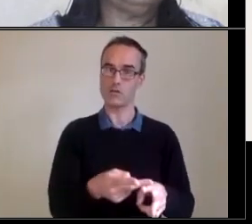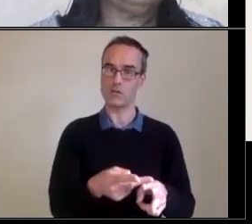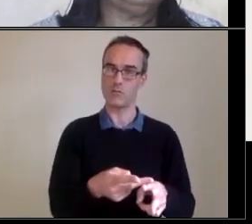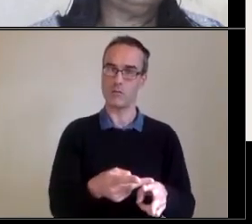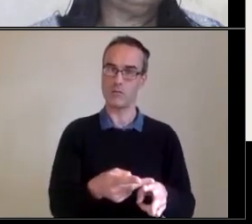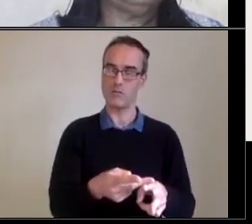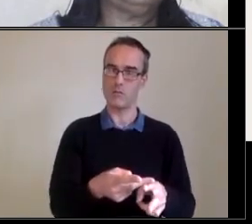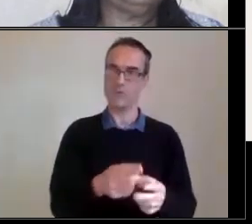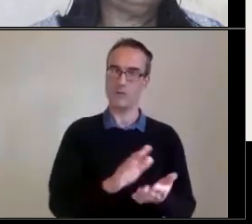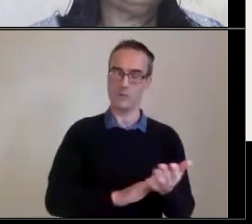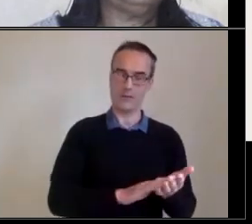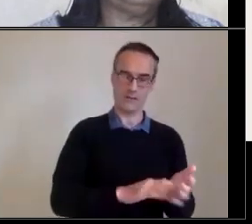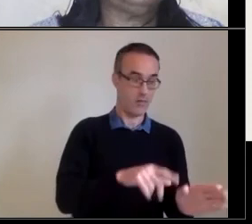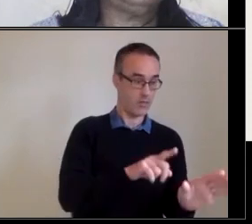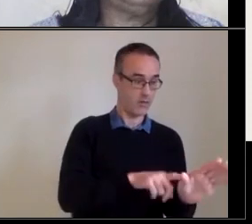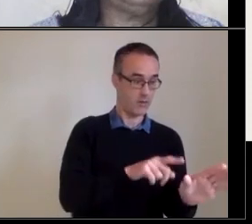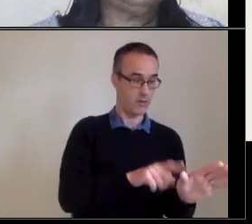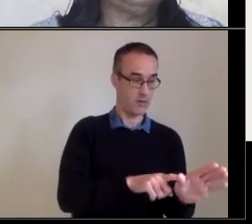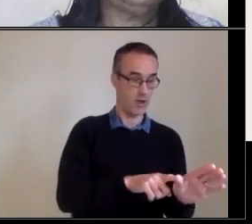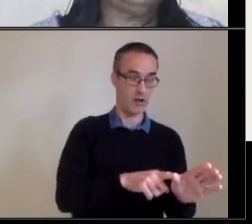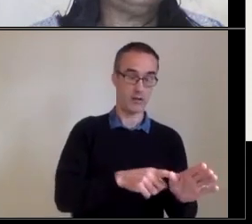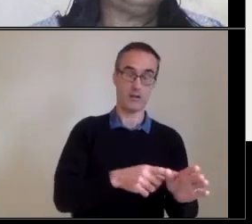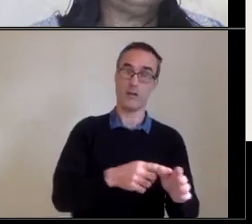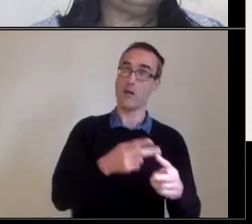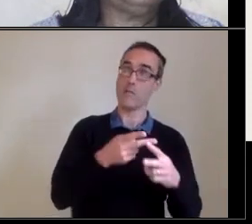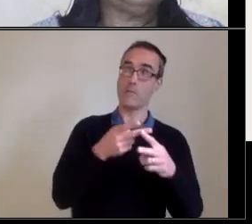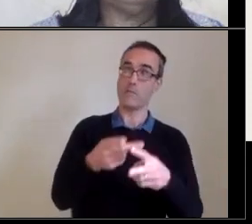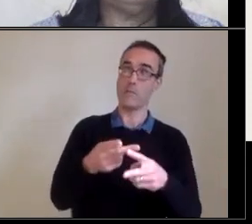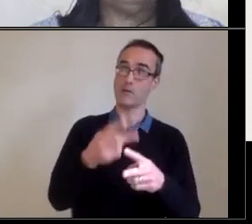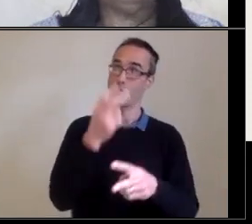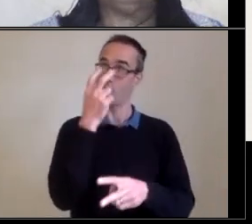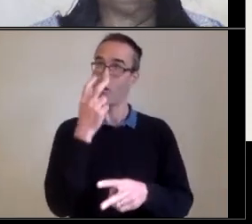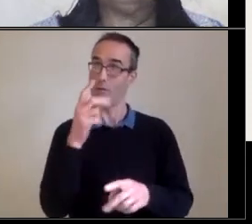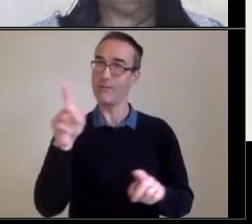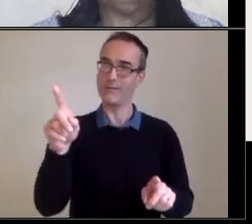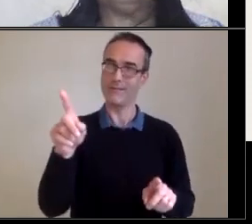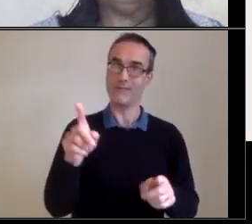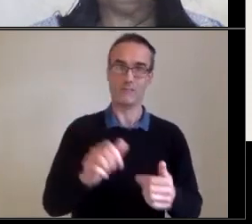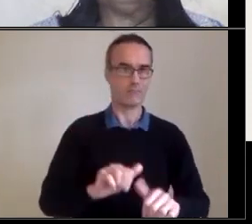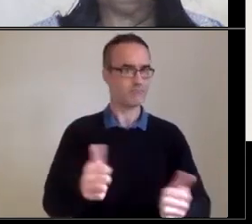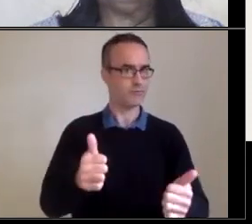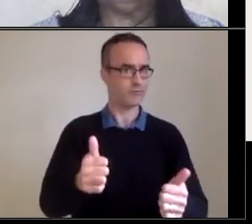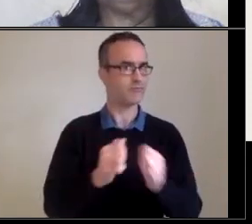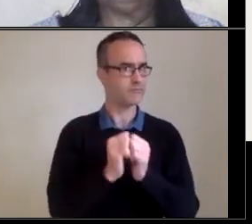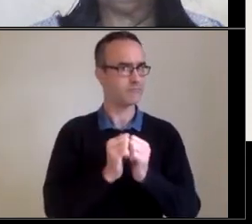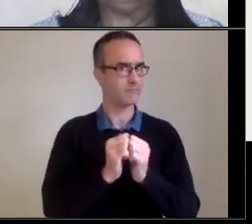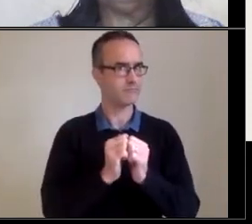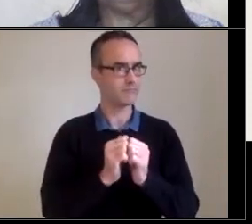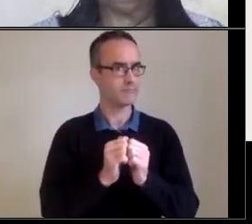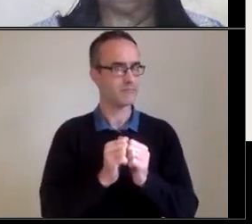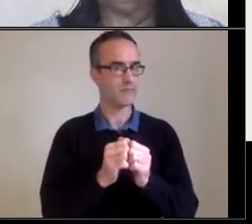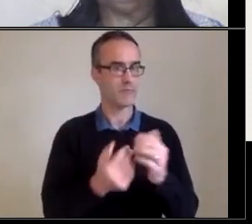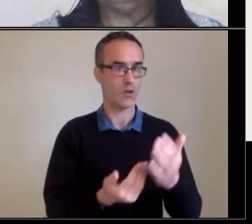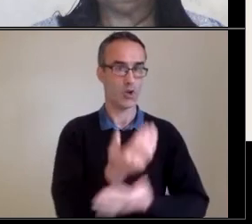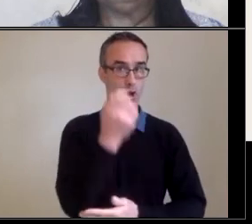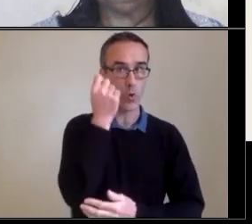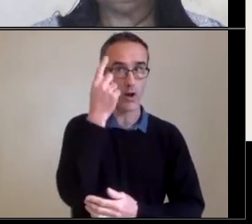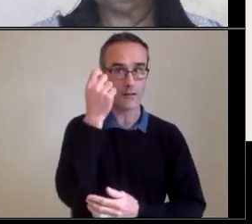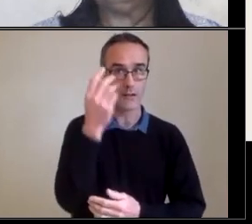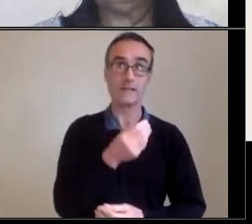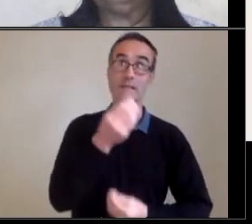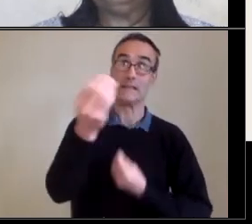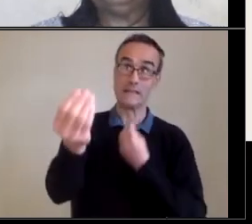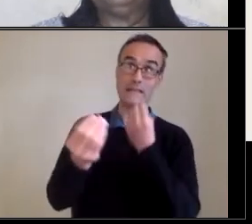is, I think, becoming more widely valued in organizations. For us, so in Canada, there is now